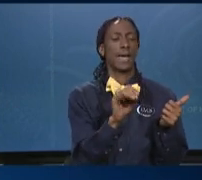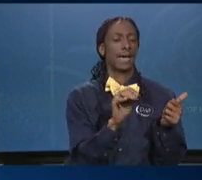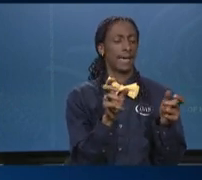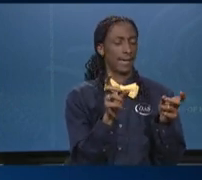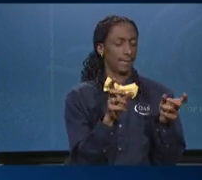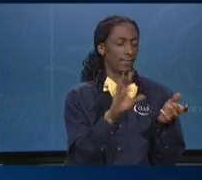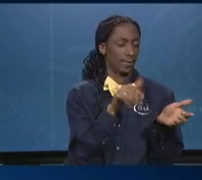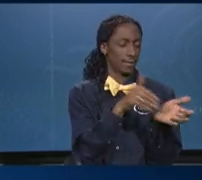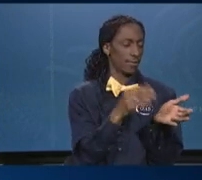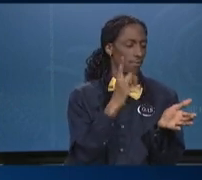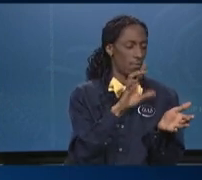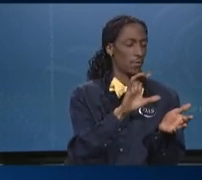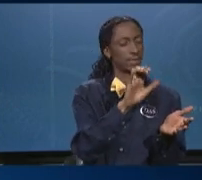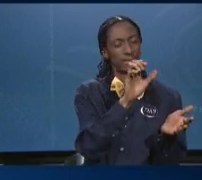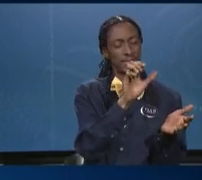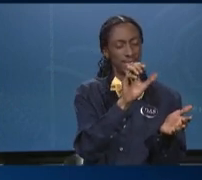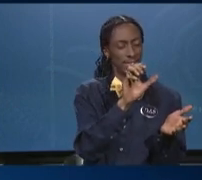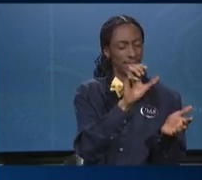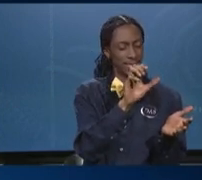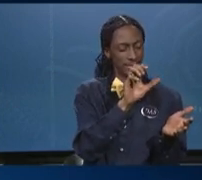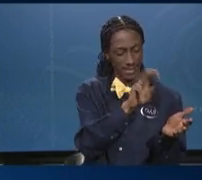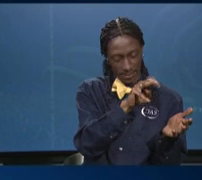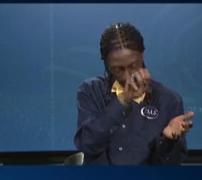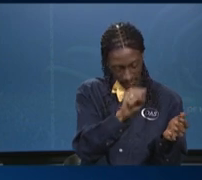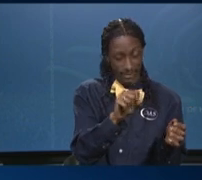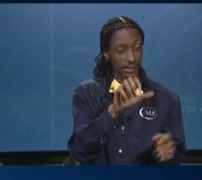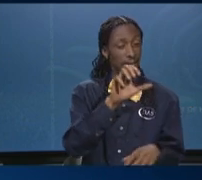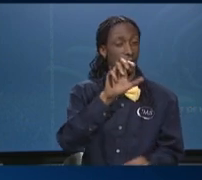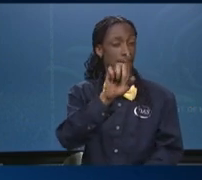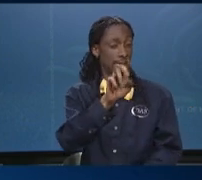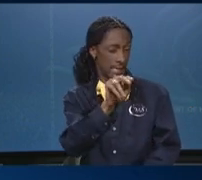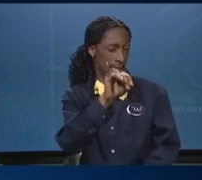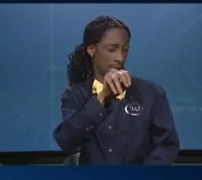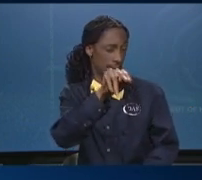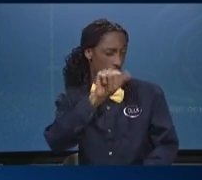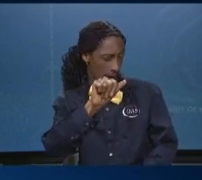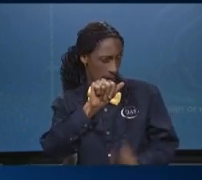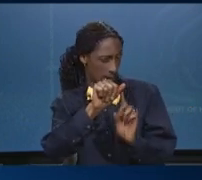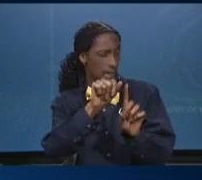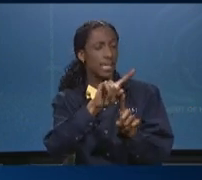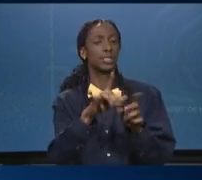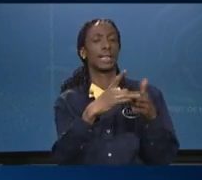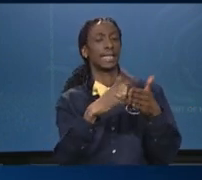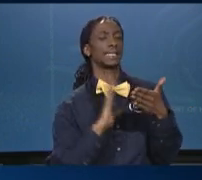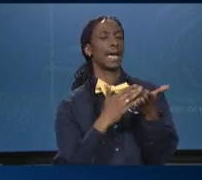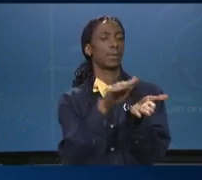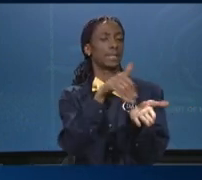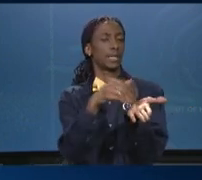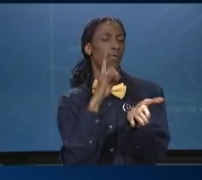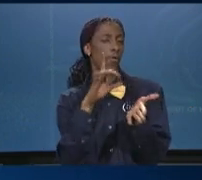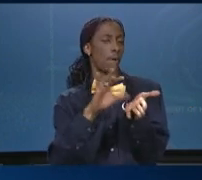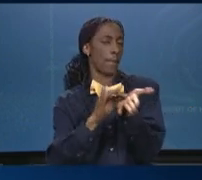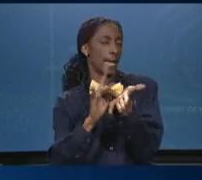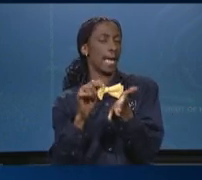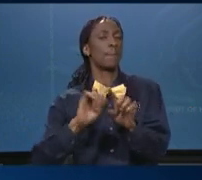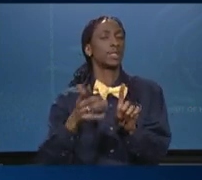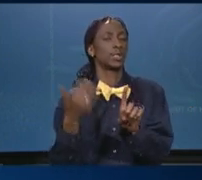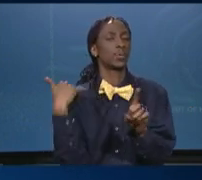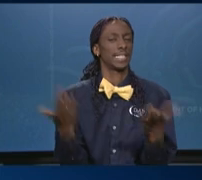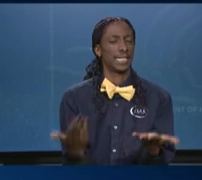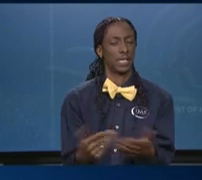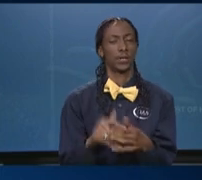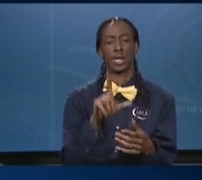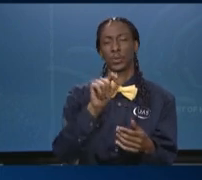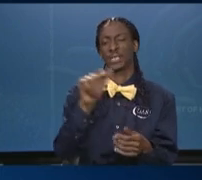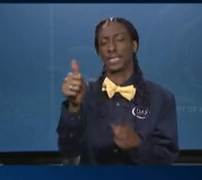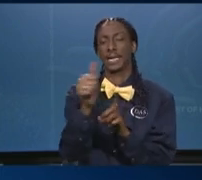Medicare, Dr. Mina Sheshmani. Mina leads our Center for Medicare, but she was also here back in 2010 and